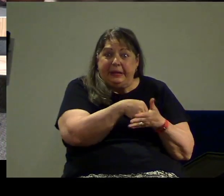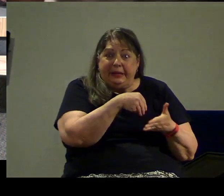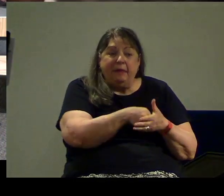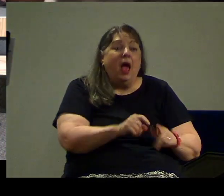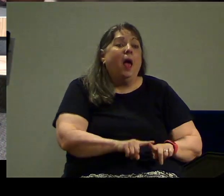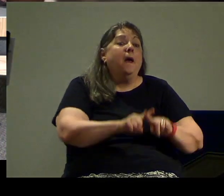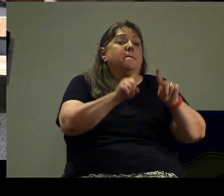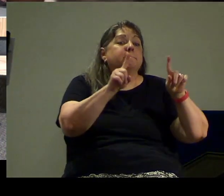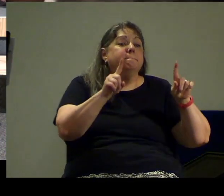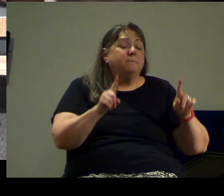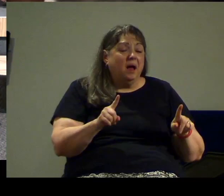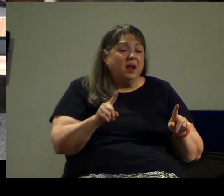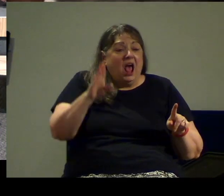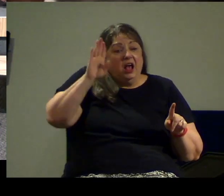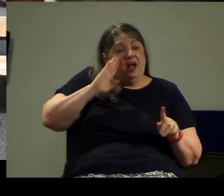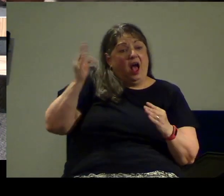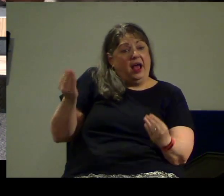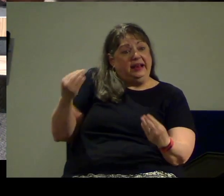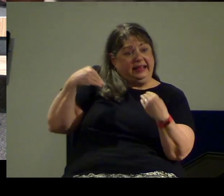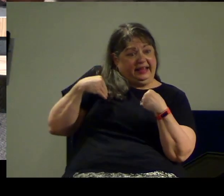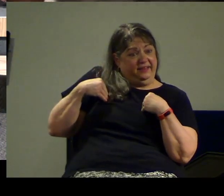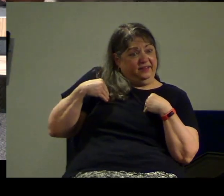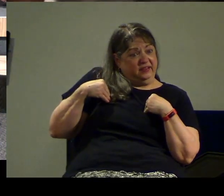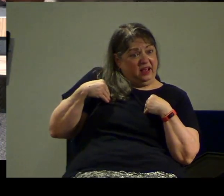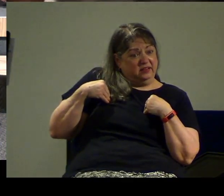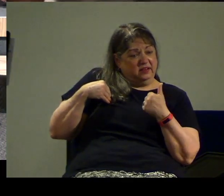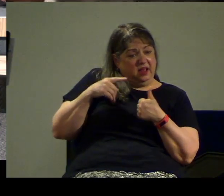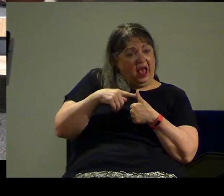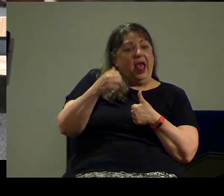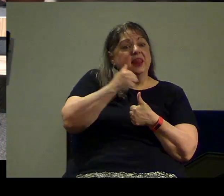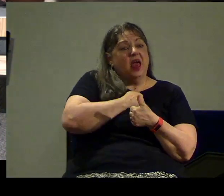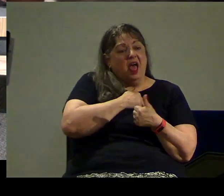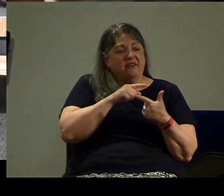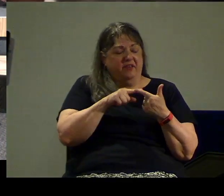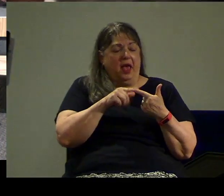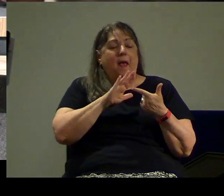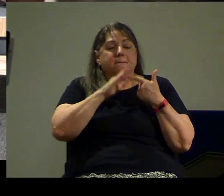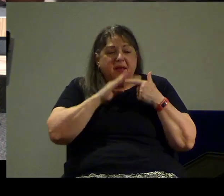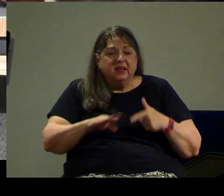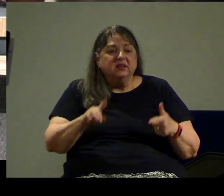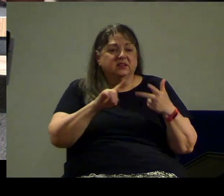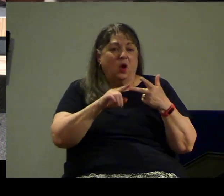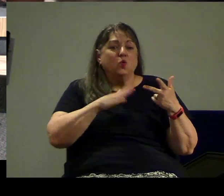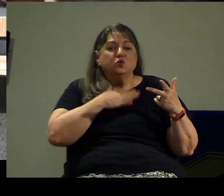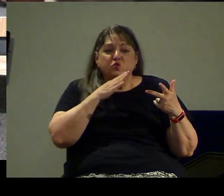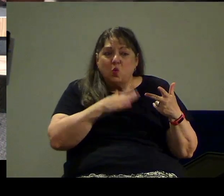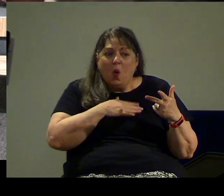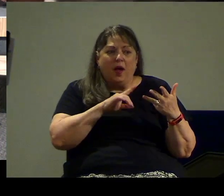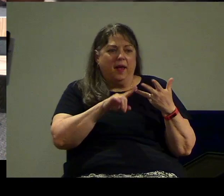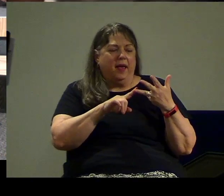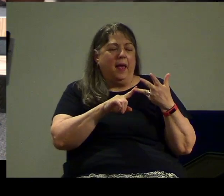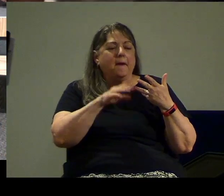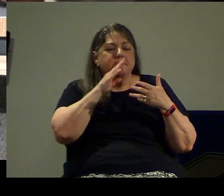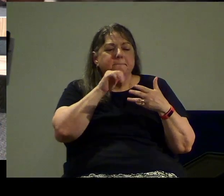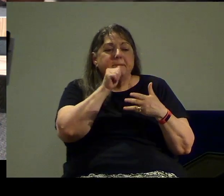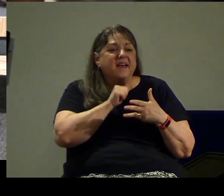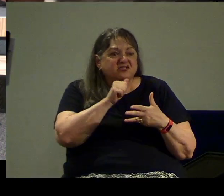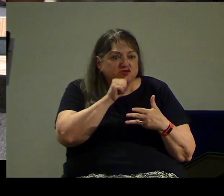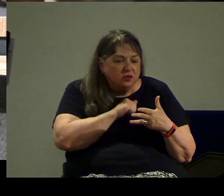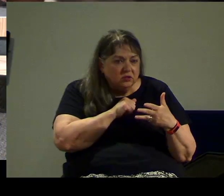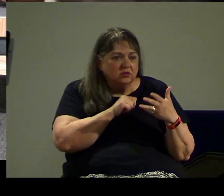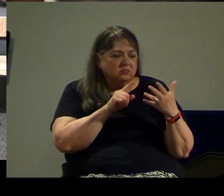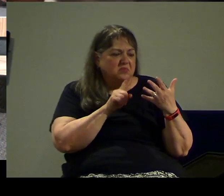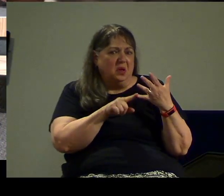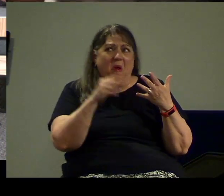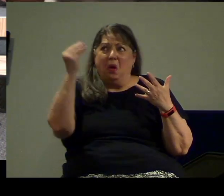that God gives us, love, peace, joy, patience, the things that God imparts to our life